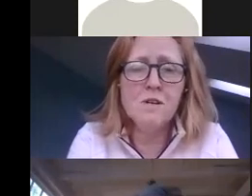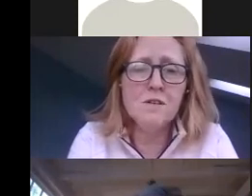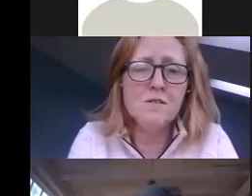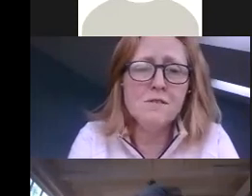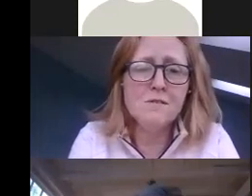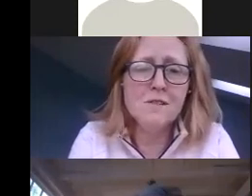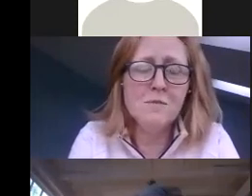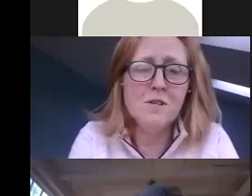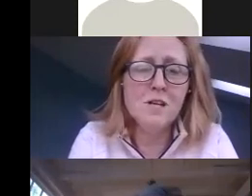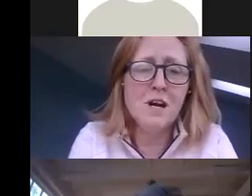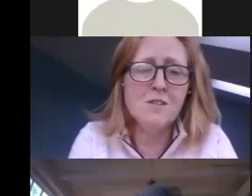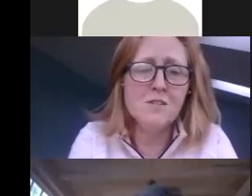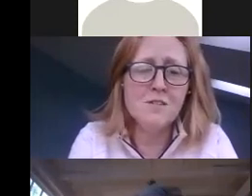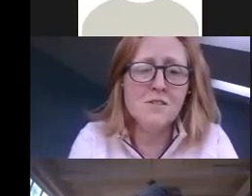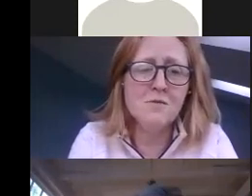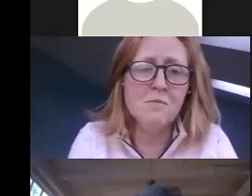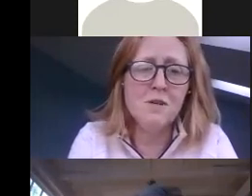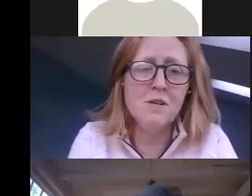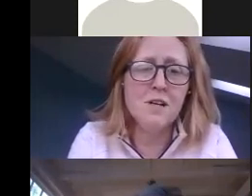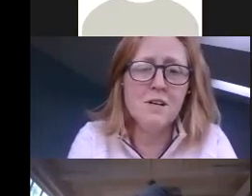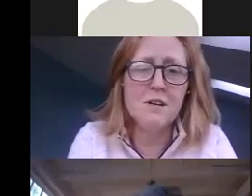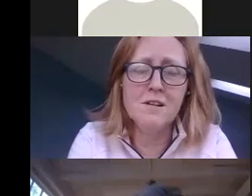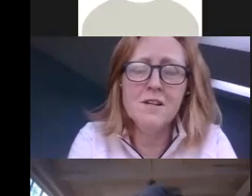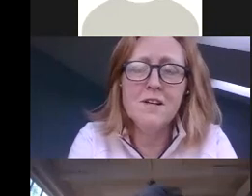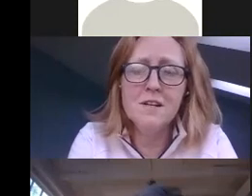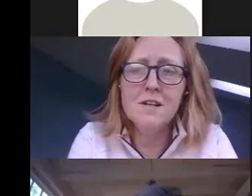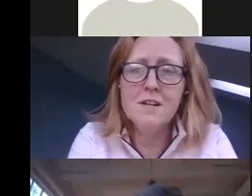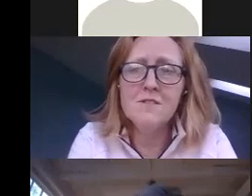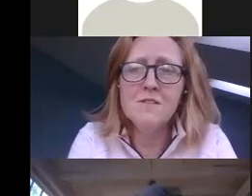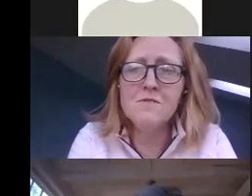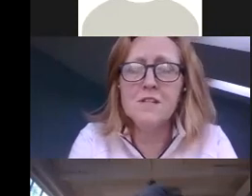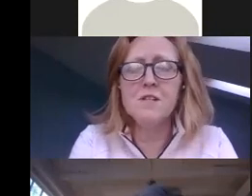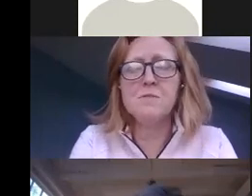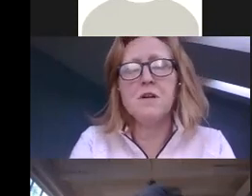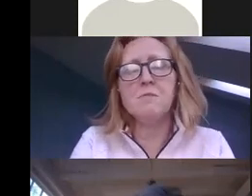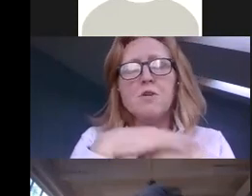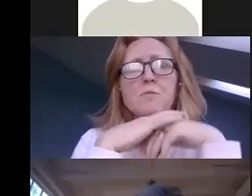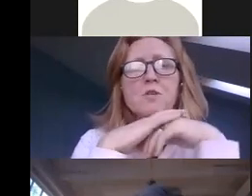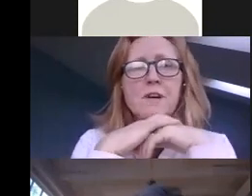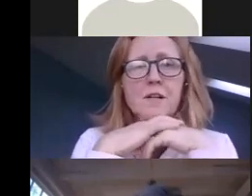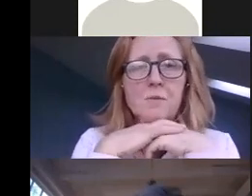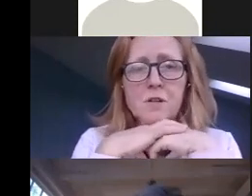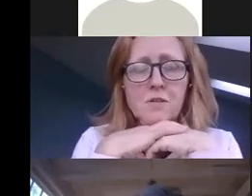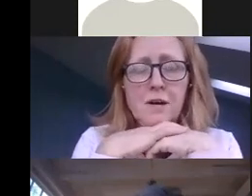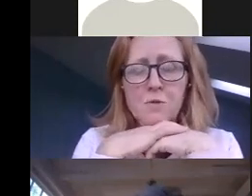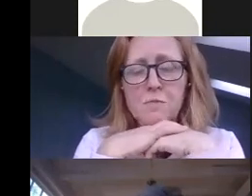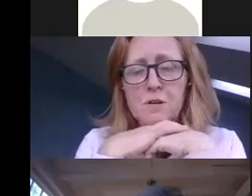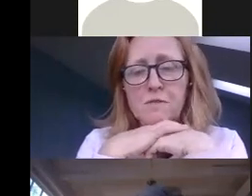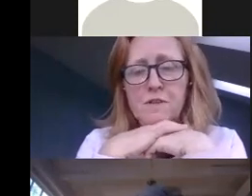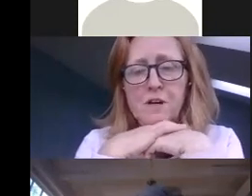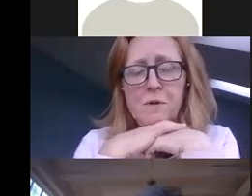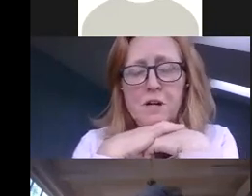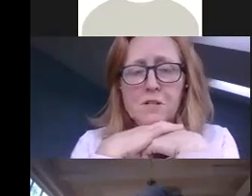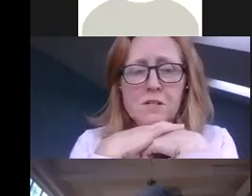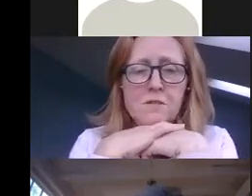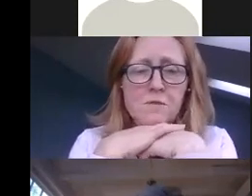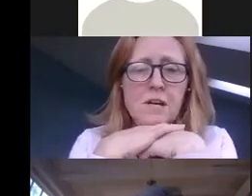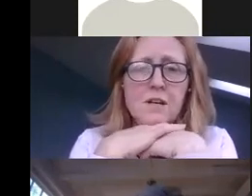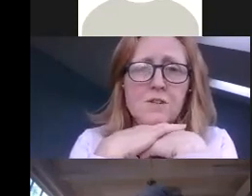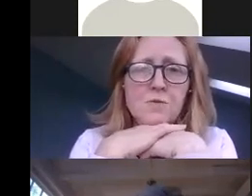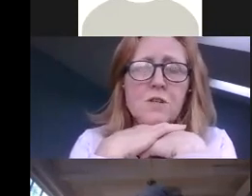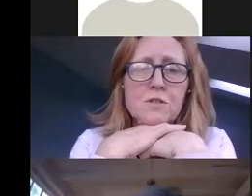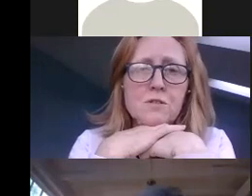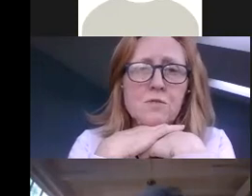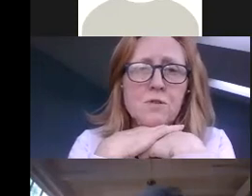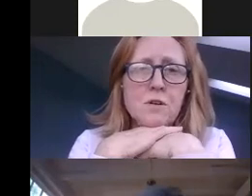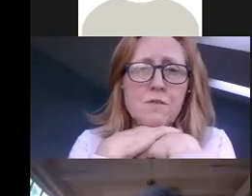it's all part of the community consciousness that we're building as these vaccines become more and more available. You know, that wouldn't be a fair